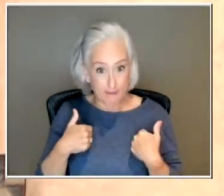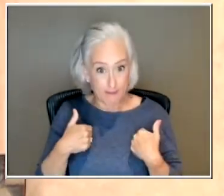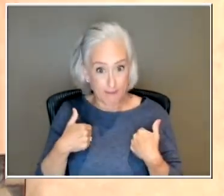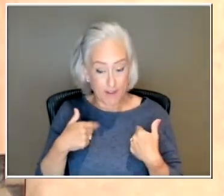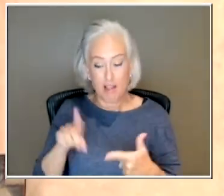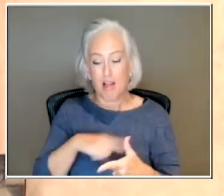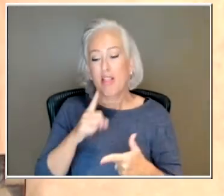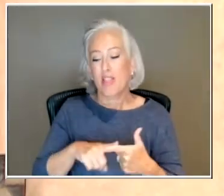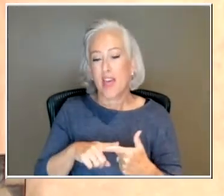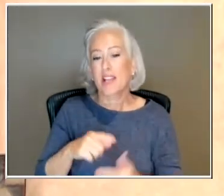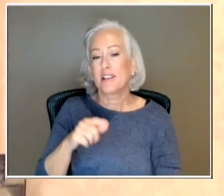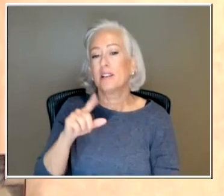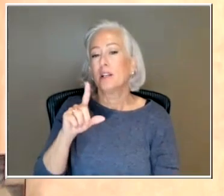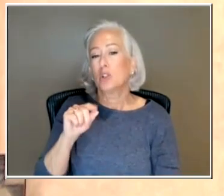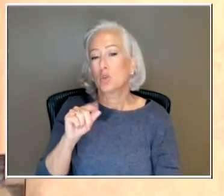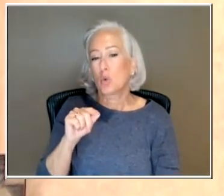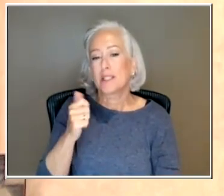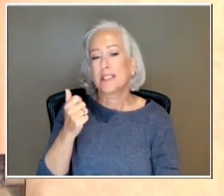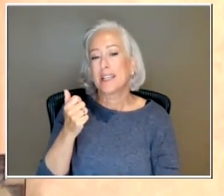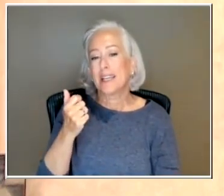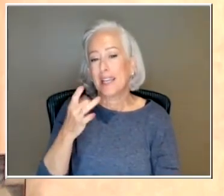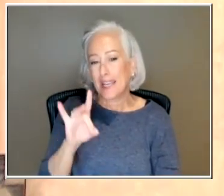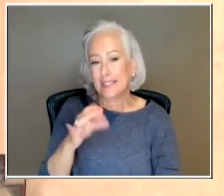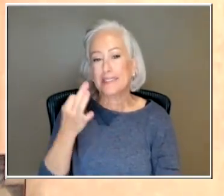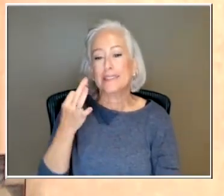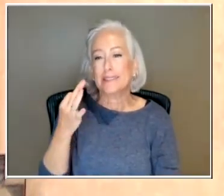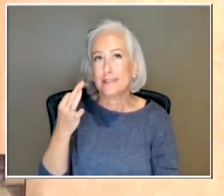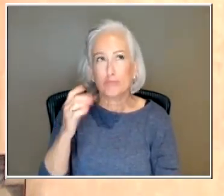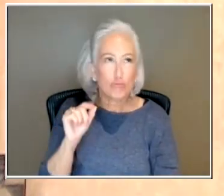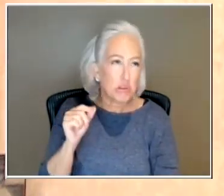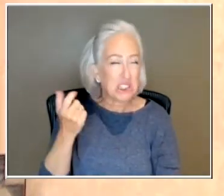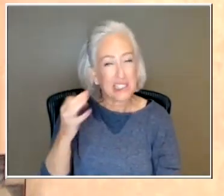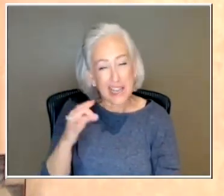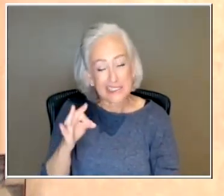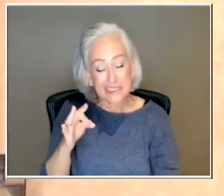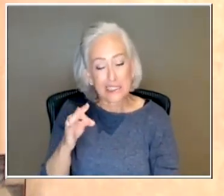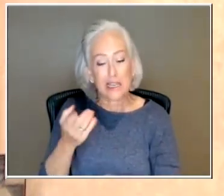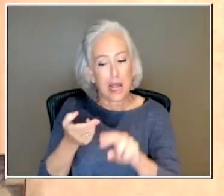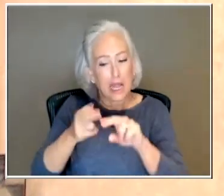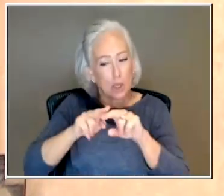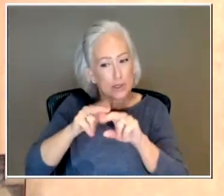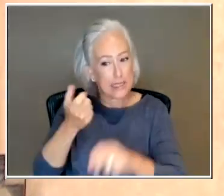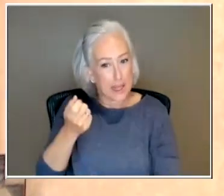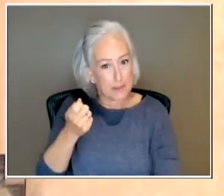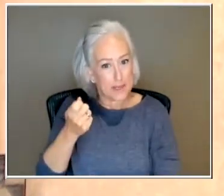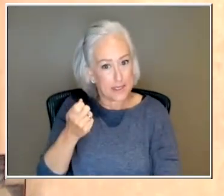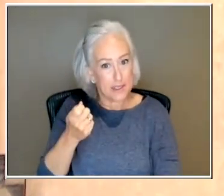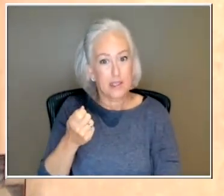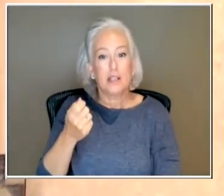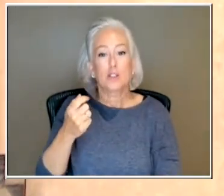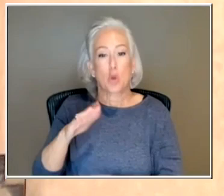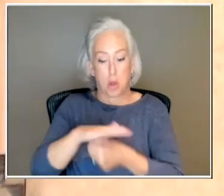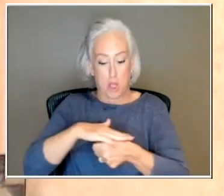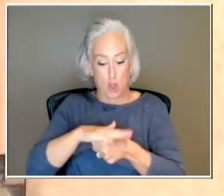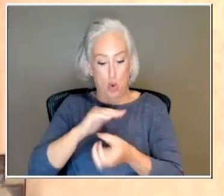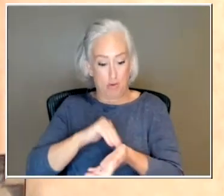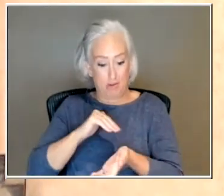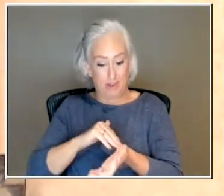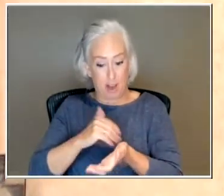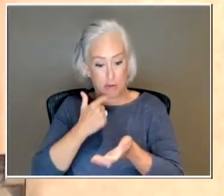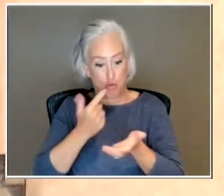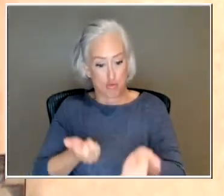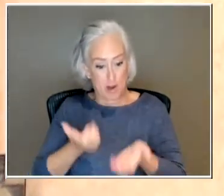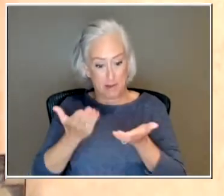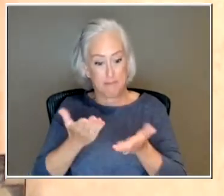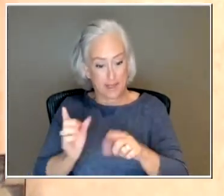it started going up. And my local doctor recommended that I go see this guy in Kansas City that was really pretty